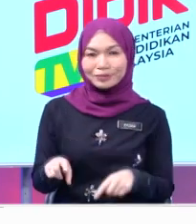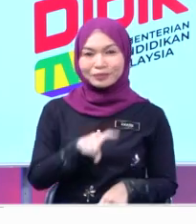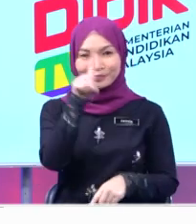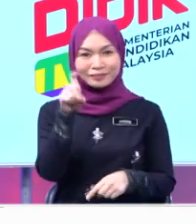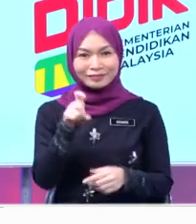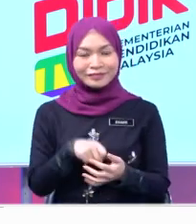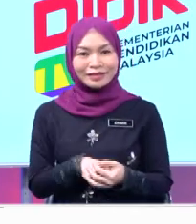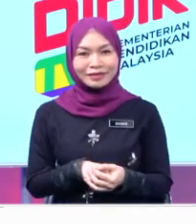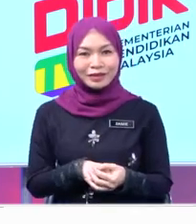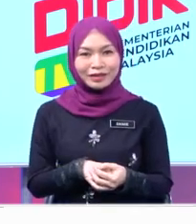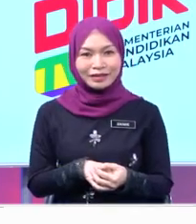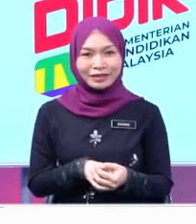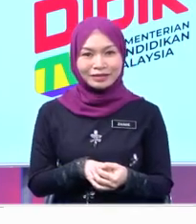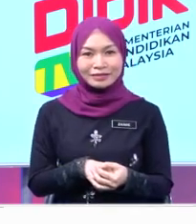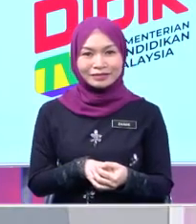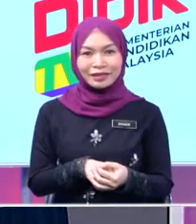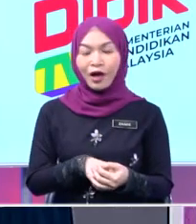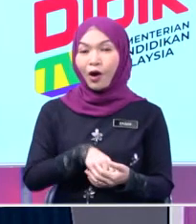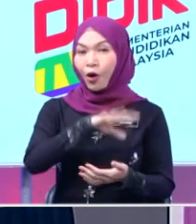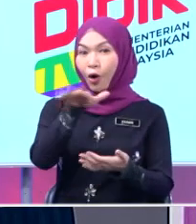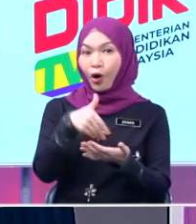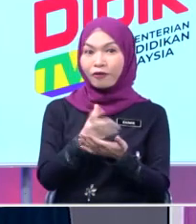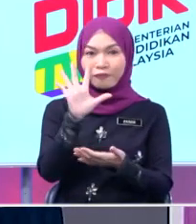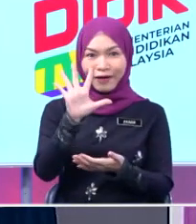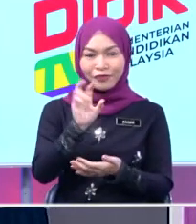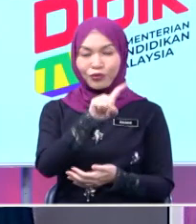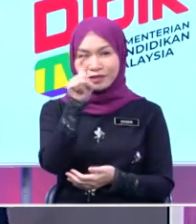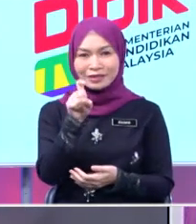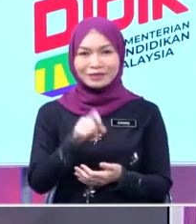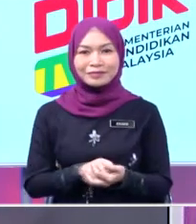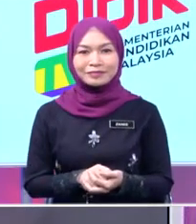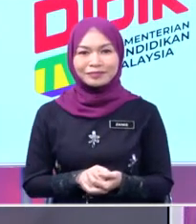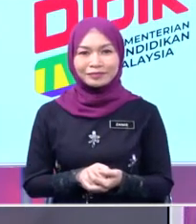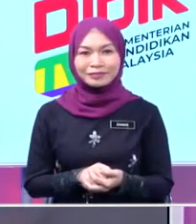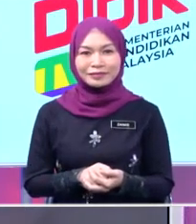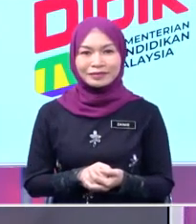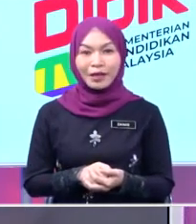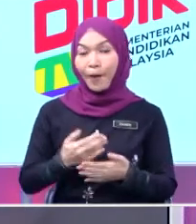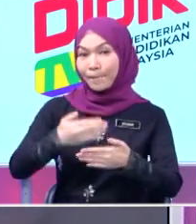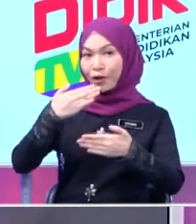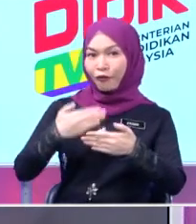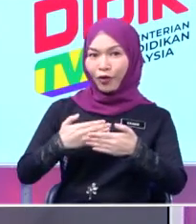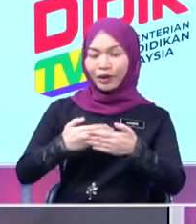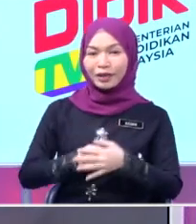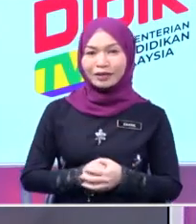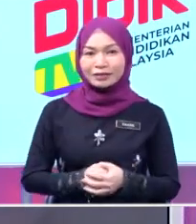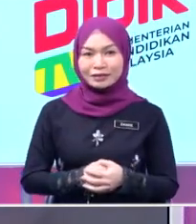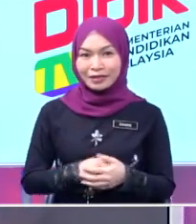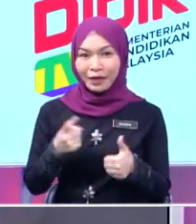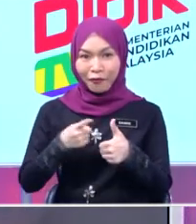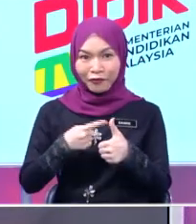Yes, you're definitely going to have to answer all the 5 questions down there. But actually before that, it's in the first sentence, which